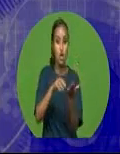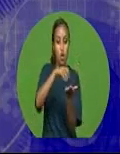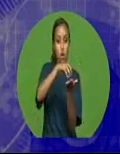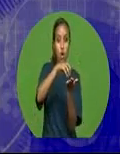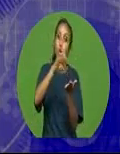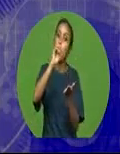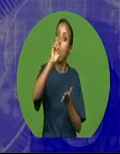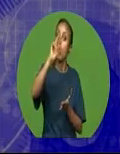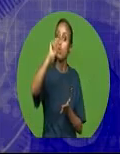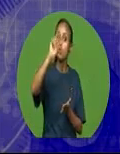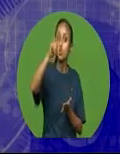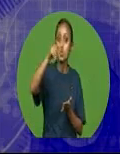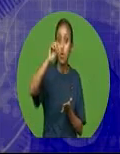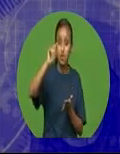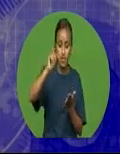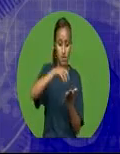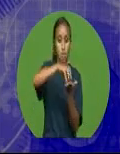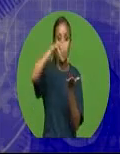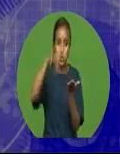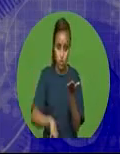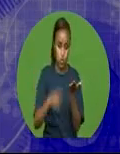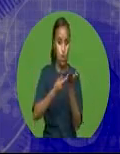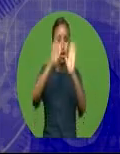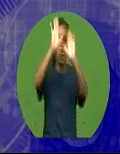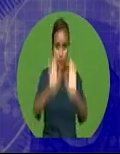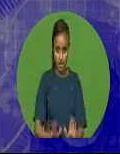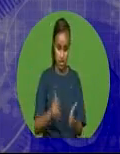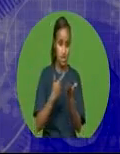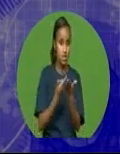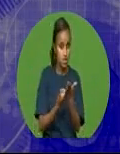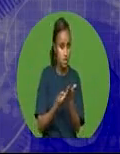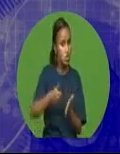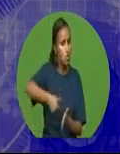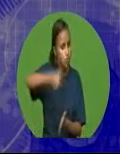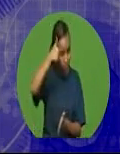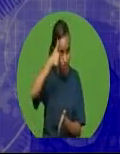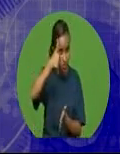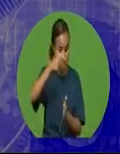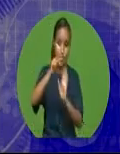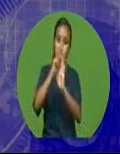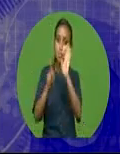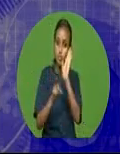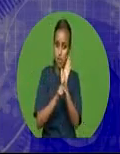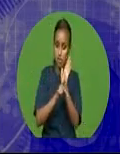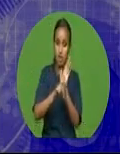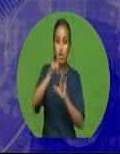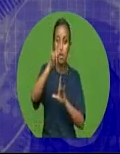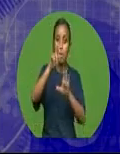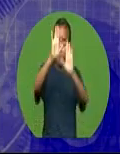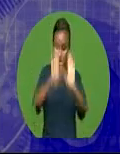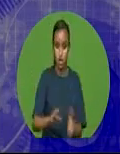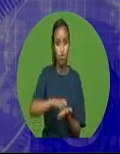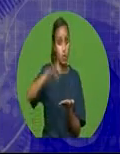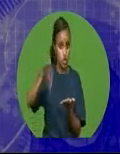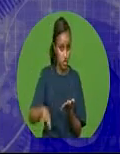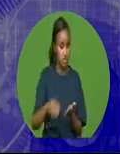orthographic projection view on a plane that's not one of the principal planes of projection.